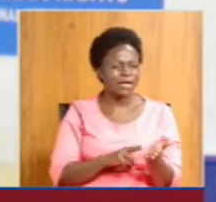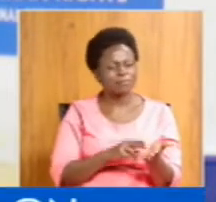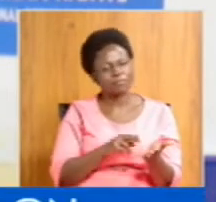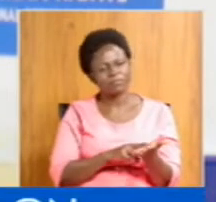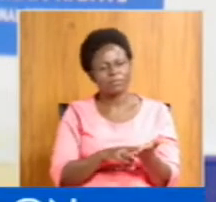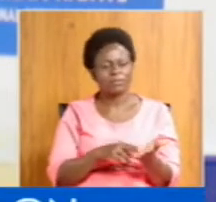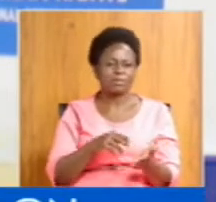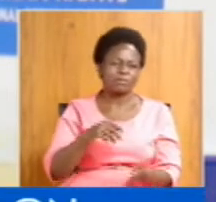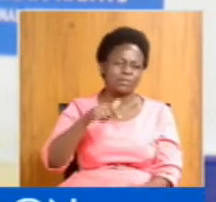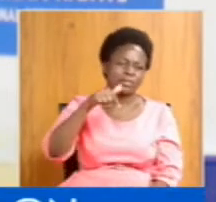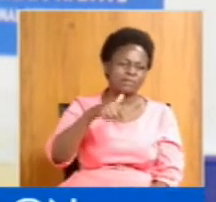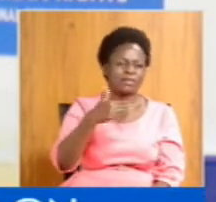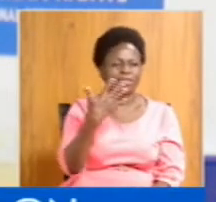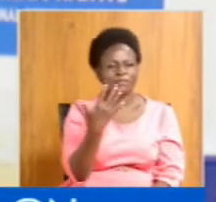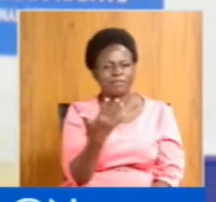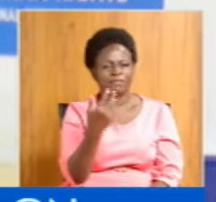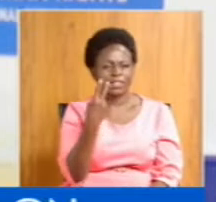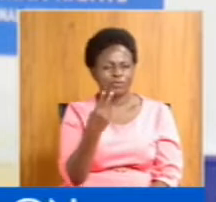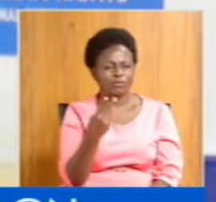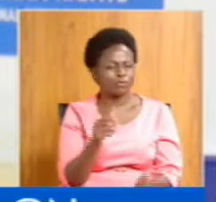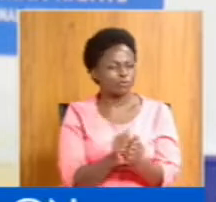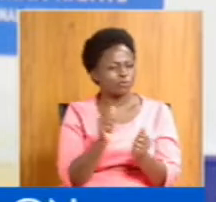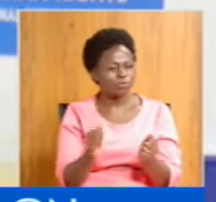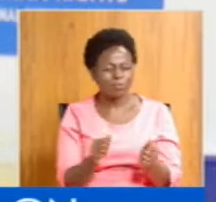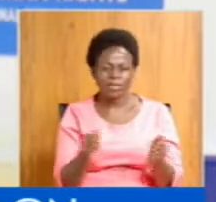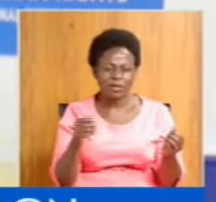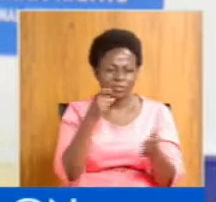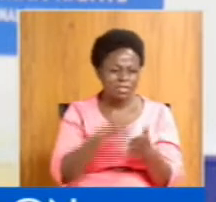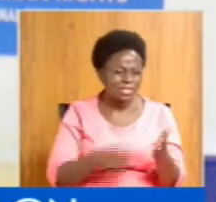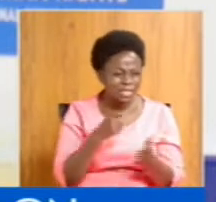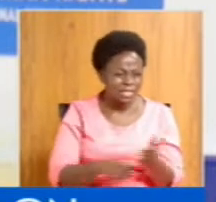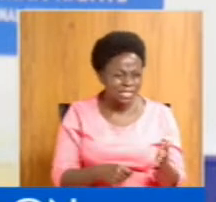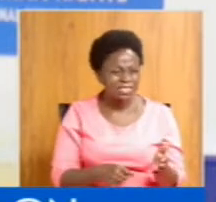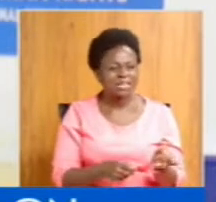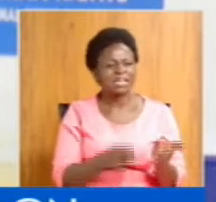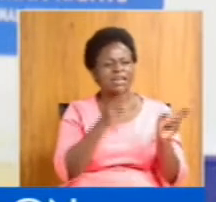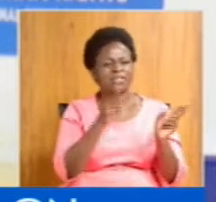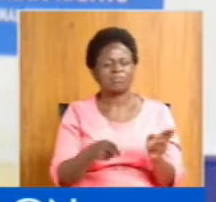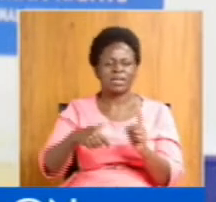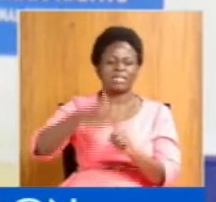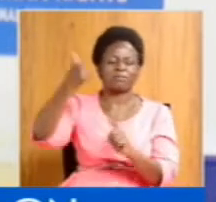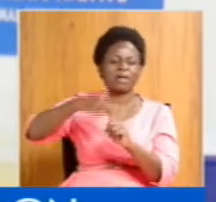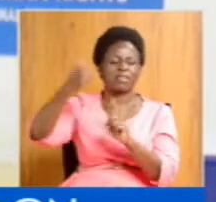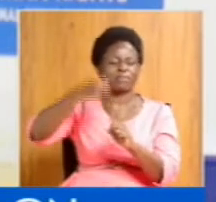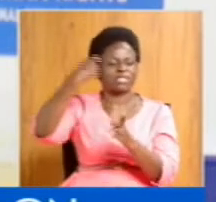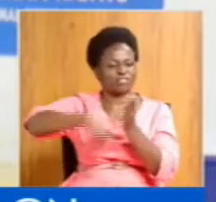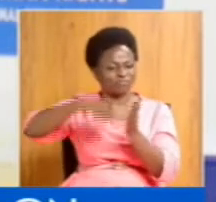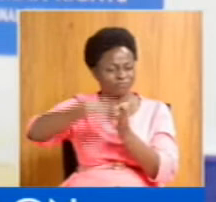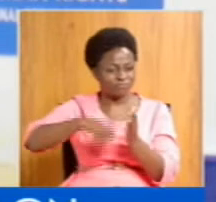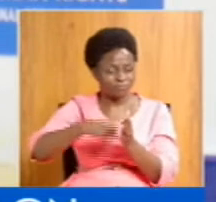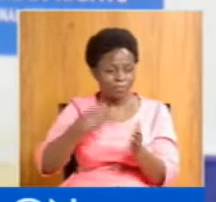to pay about 752 without excess duty, without the normal standard charge of monthly charge.